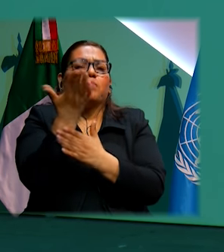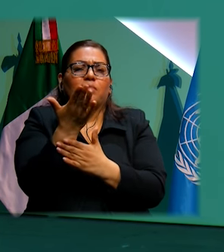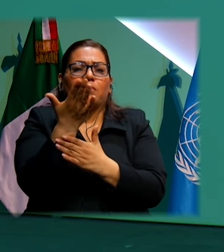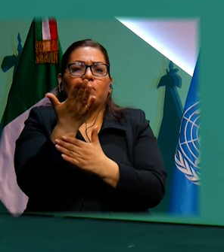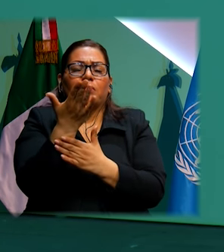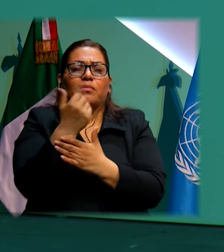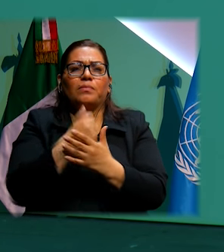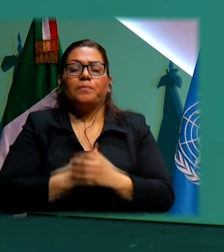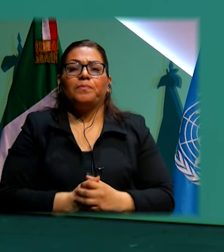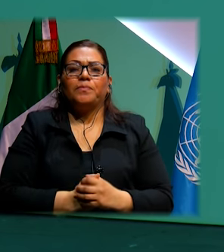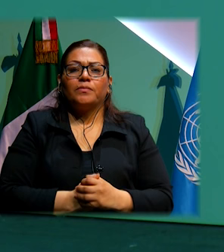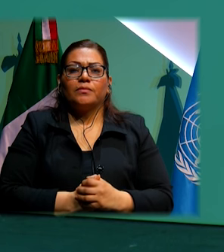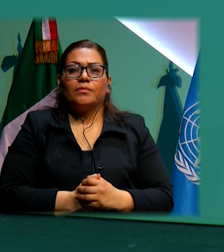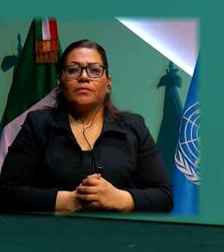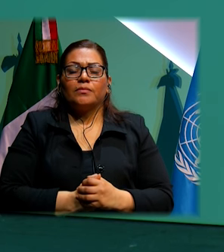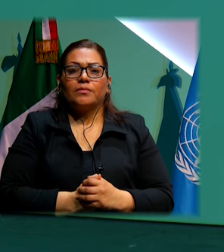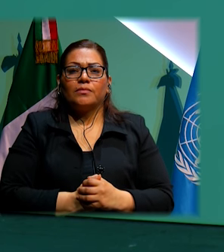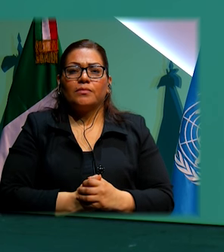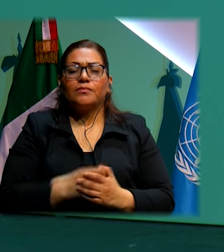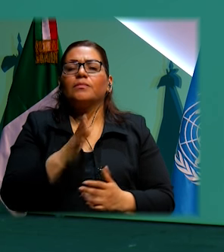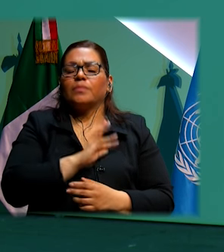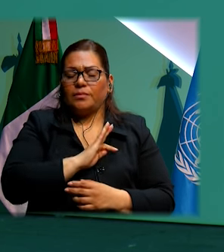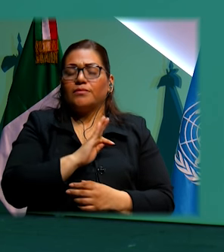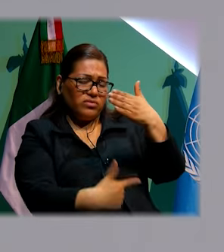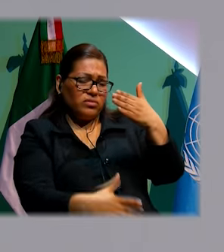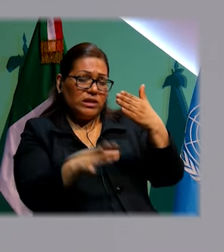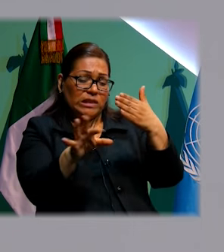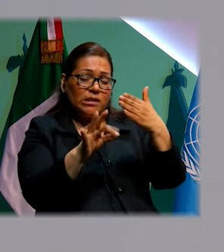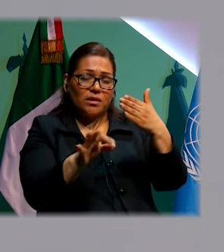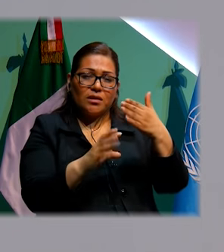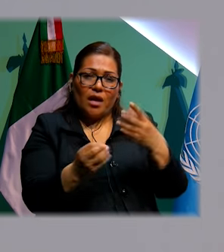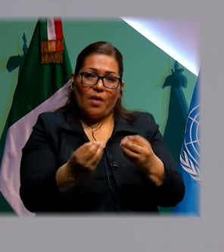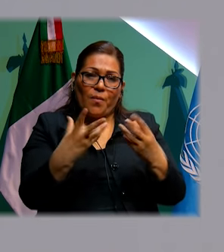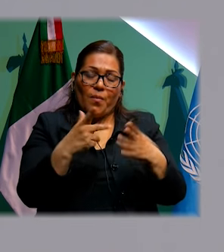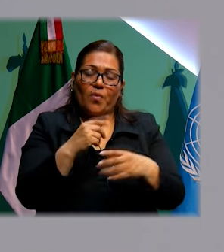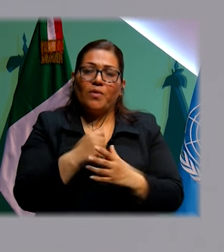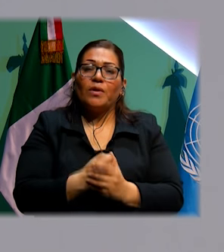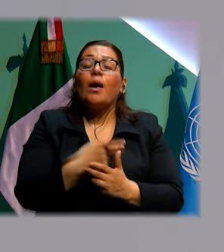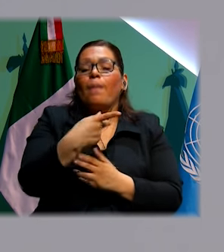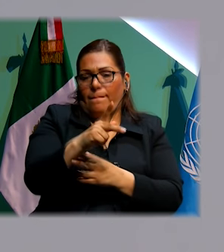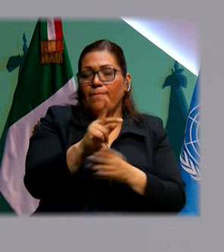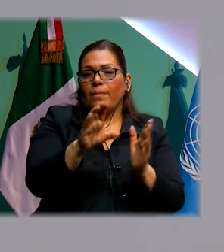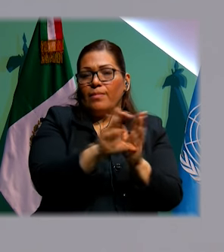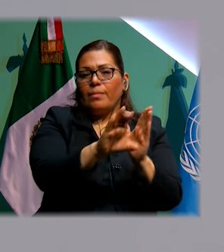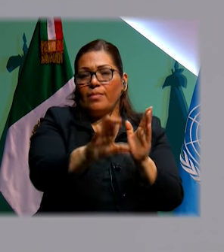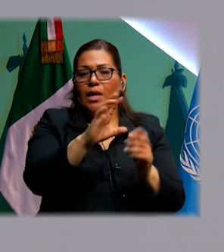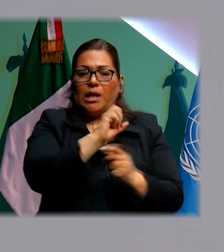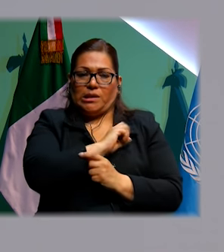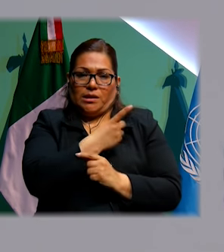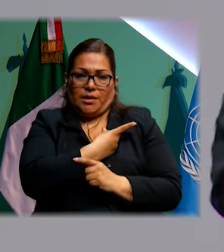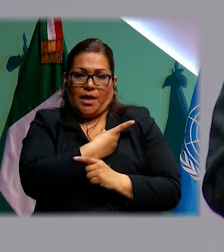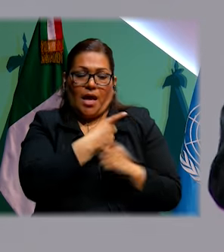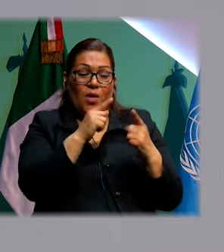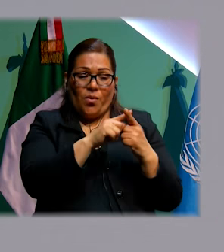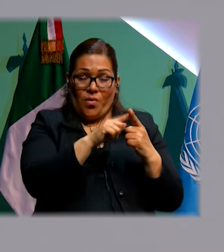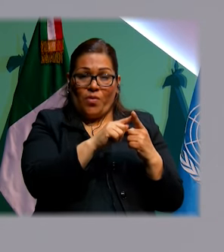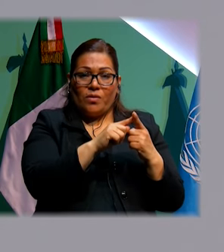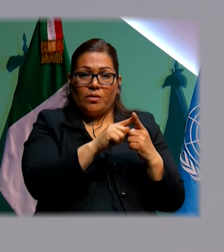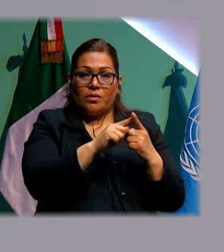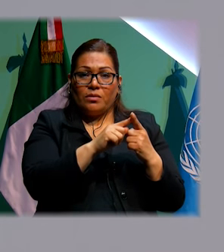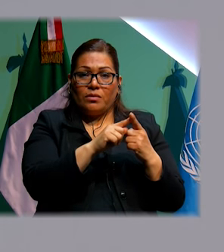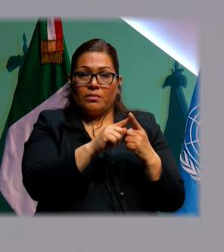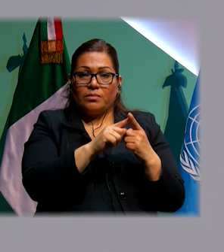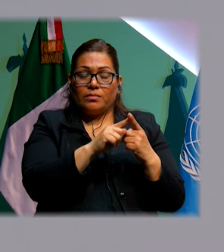accessible to those people, too. No one should be left out. This global system has the potential to